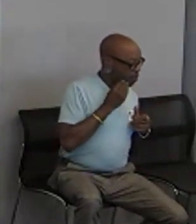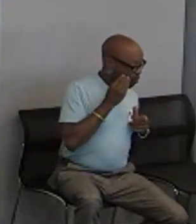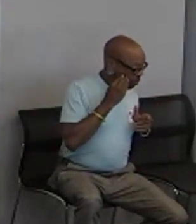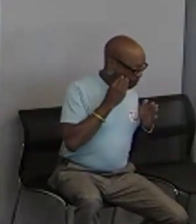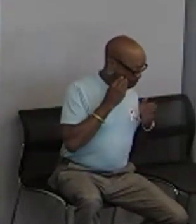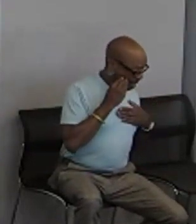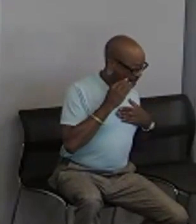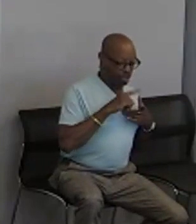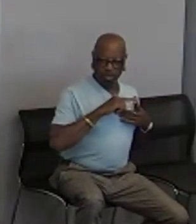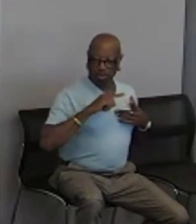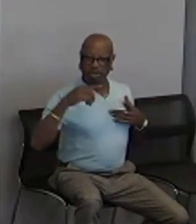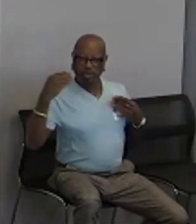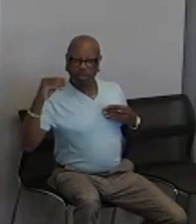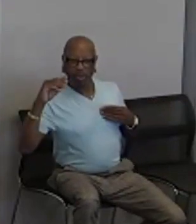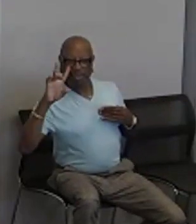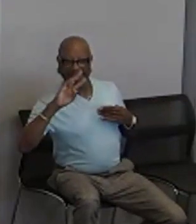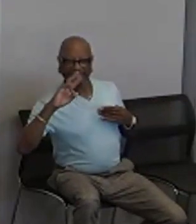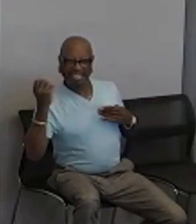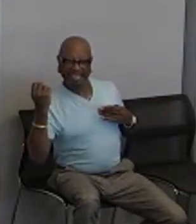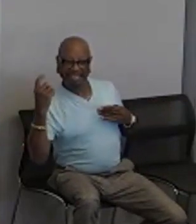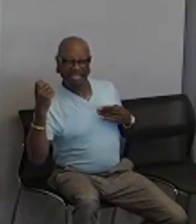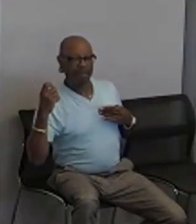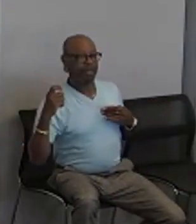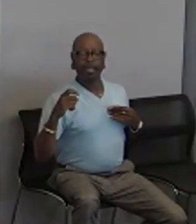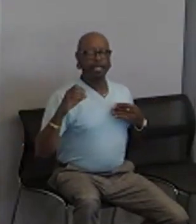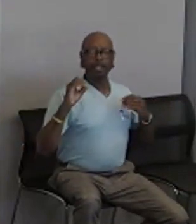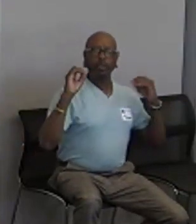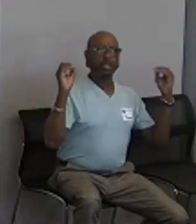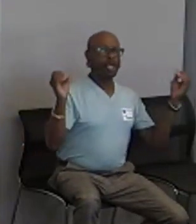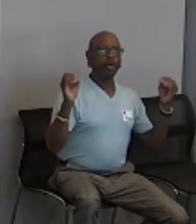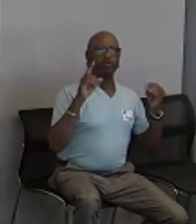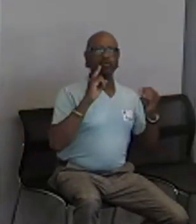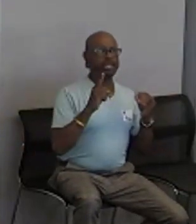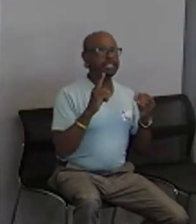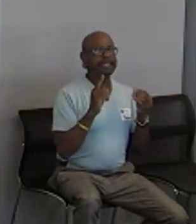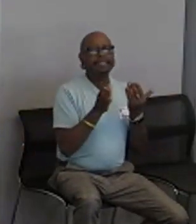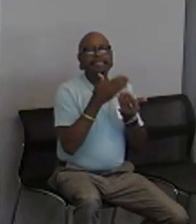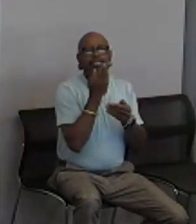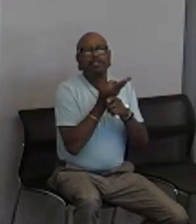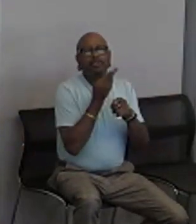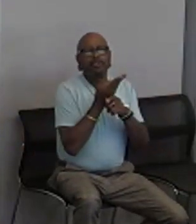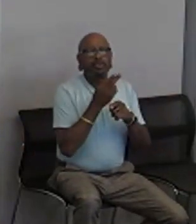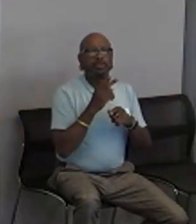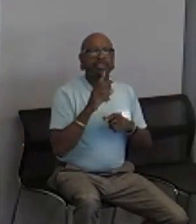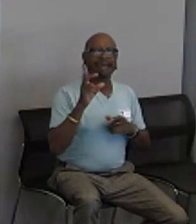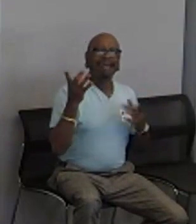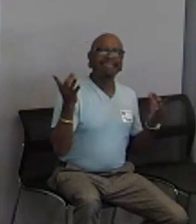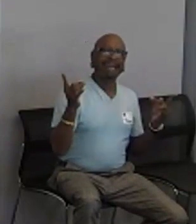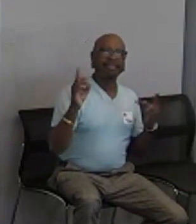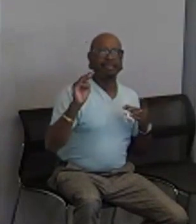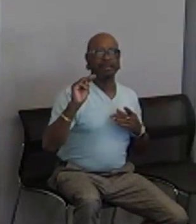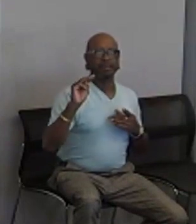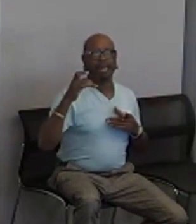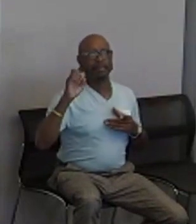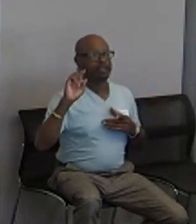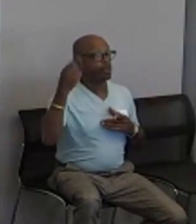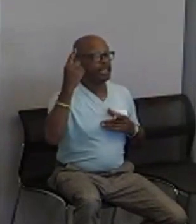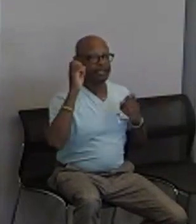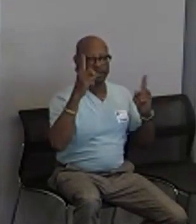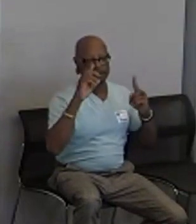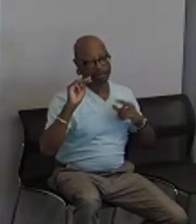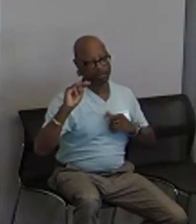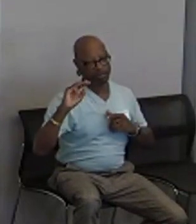no practical tactile maps in my experience. There were only sort of geographical and educational